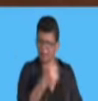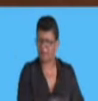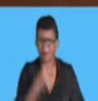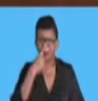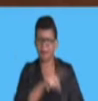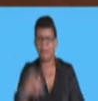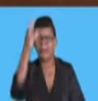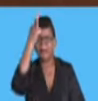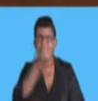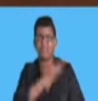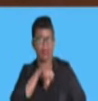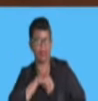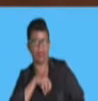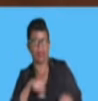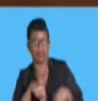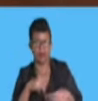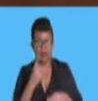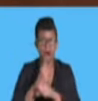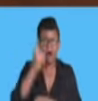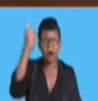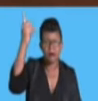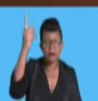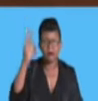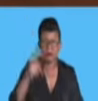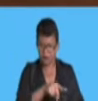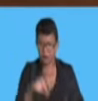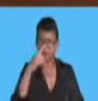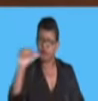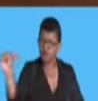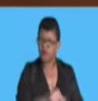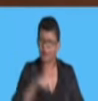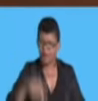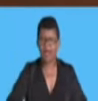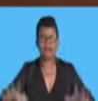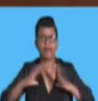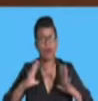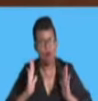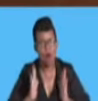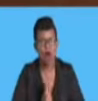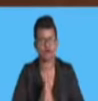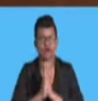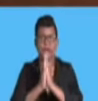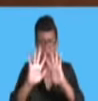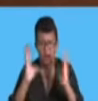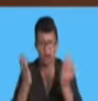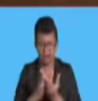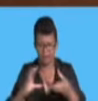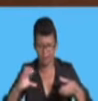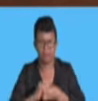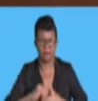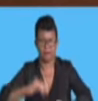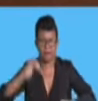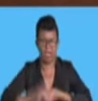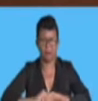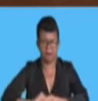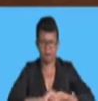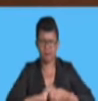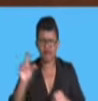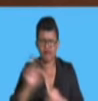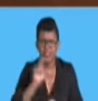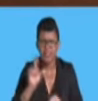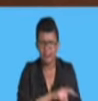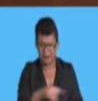worship in our free land, all collectively recreating our Fiji as the way the world should